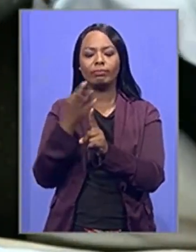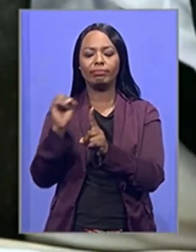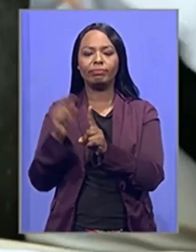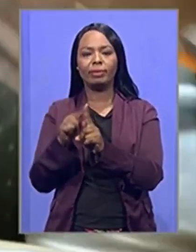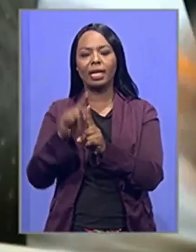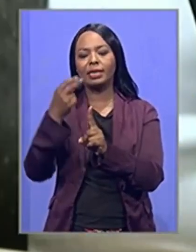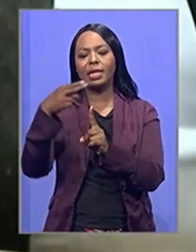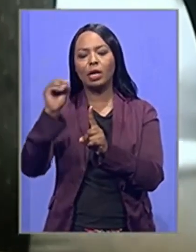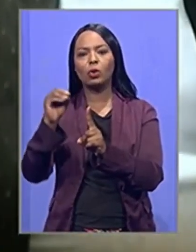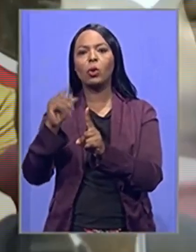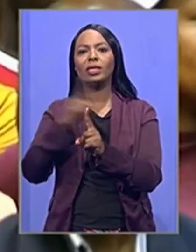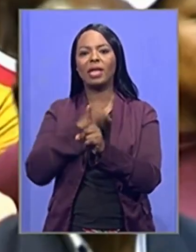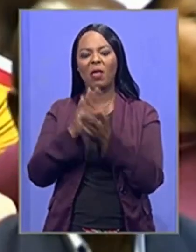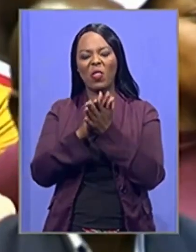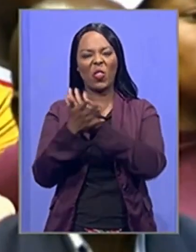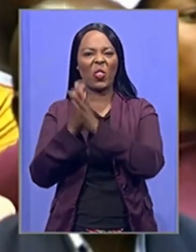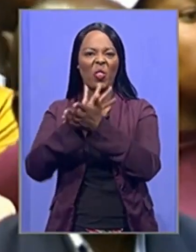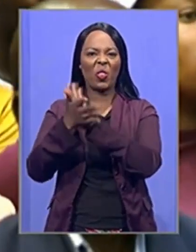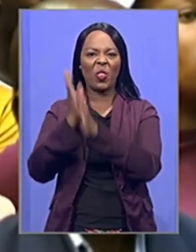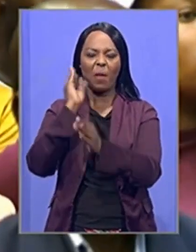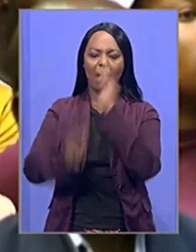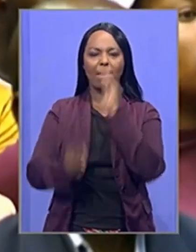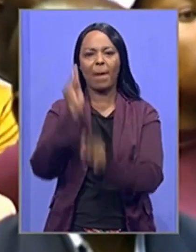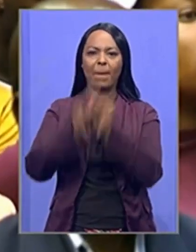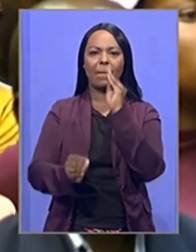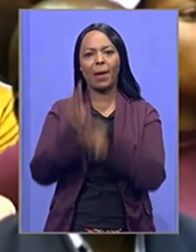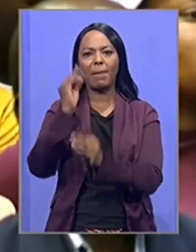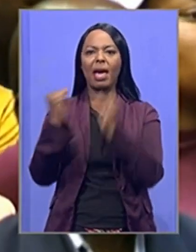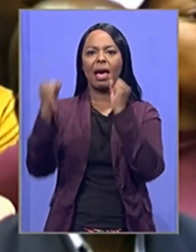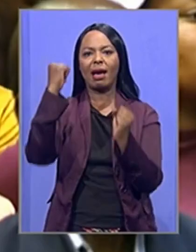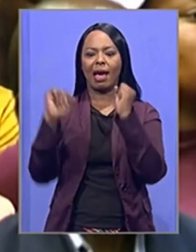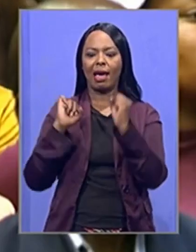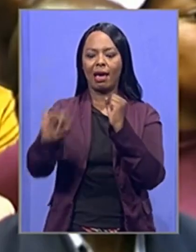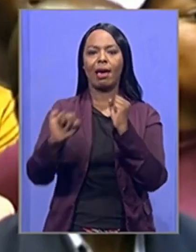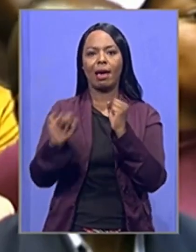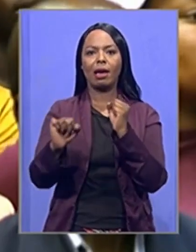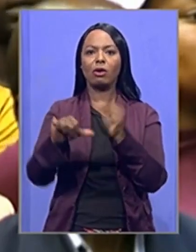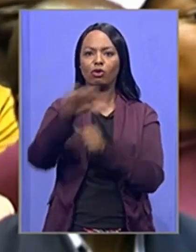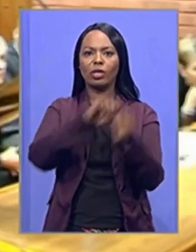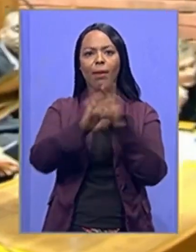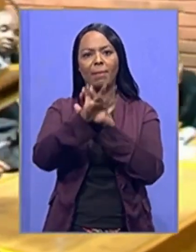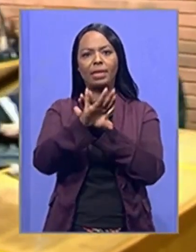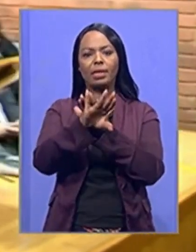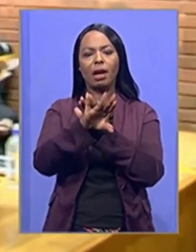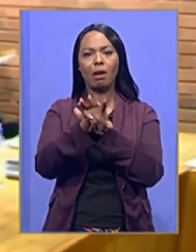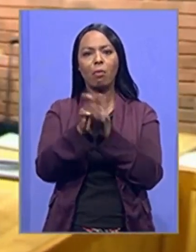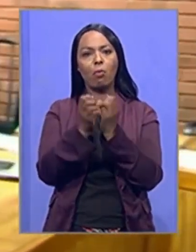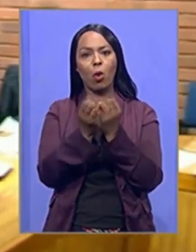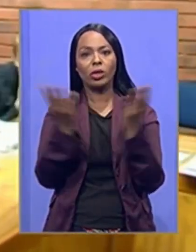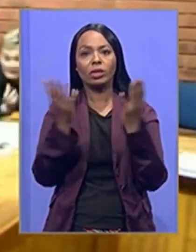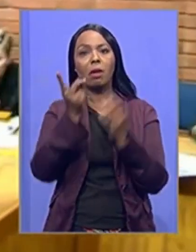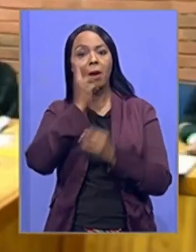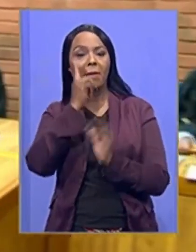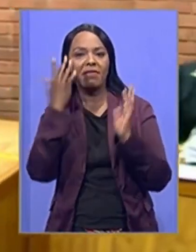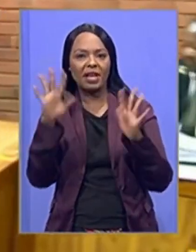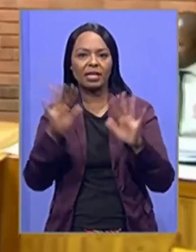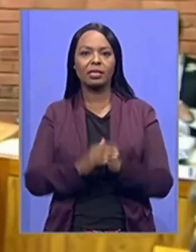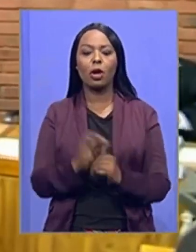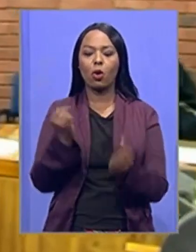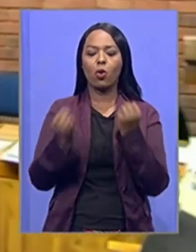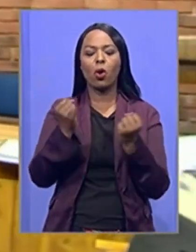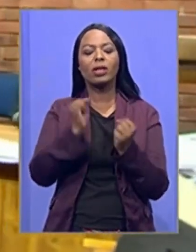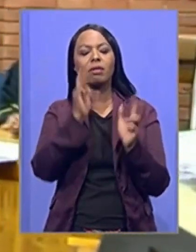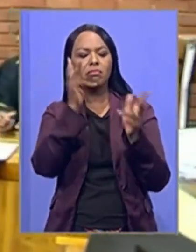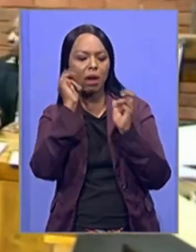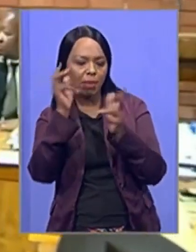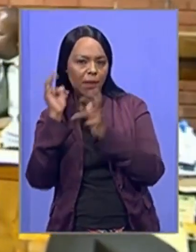senya sejanaga sa gagwe kwa Pretoria East e ne a tlala mo mafaratlhatlheng. Mme kgotlatshekelo e utlwile ka mokgwa o